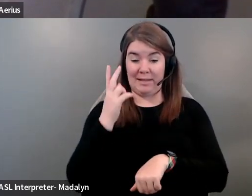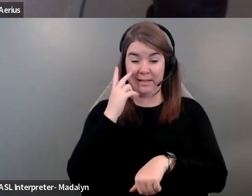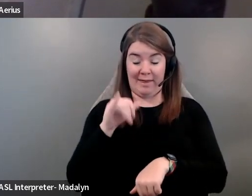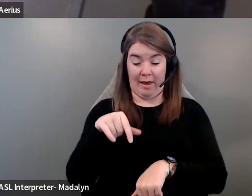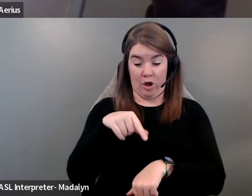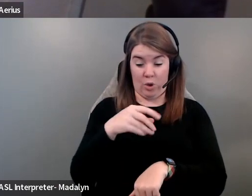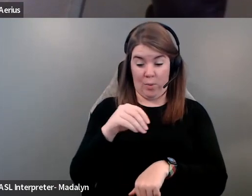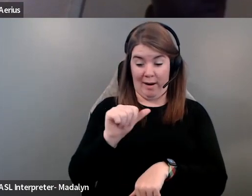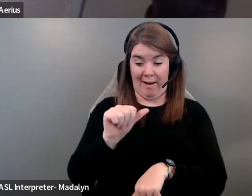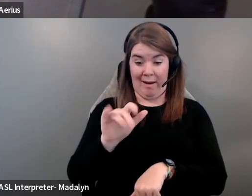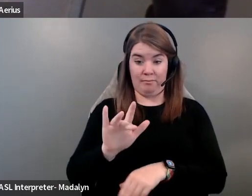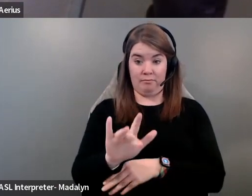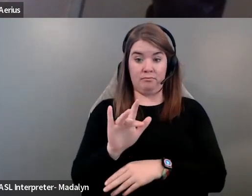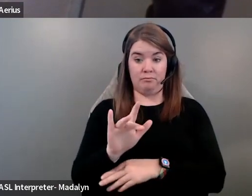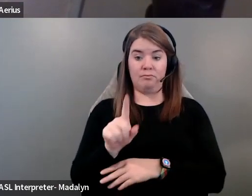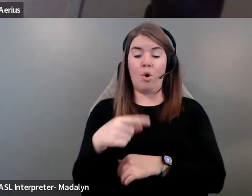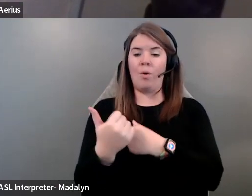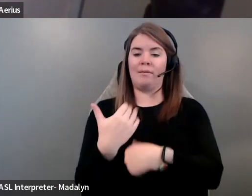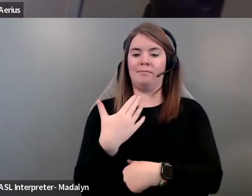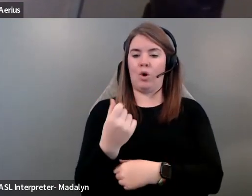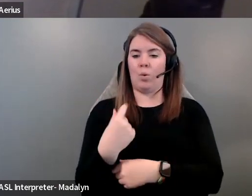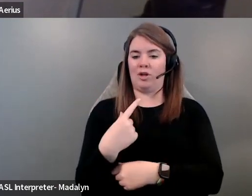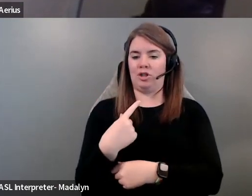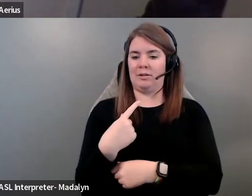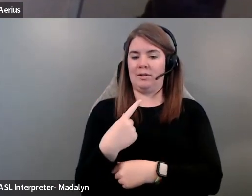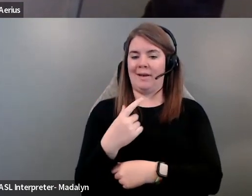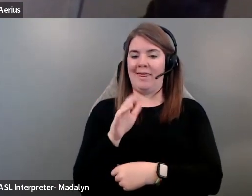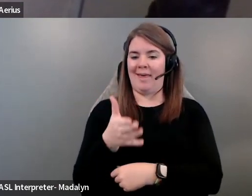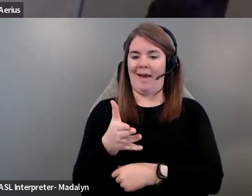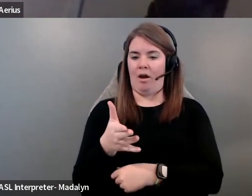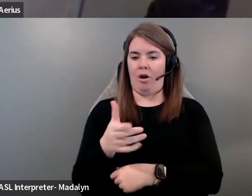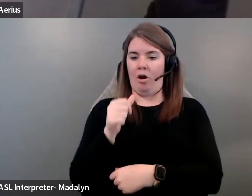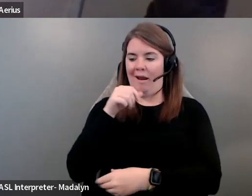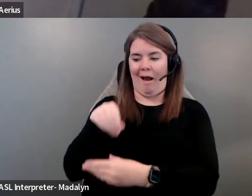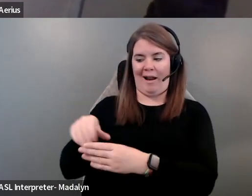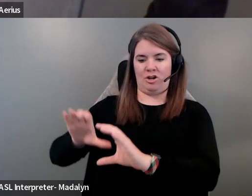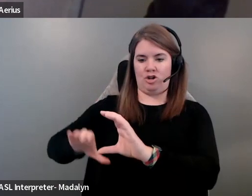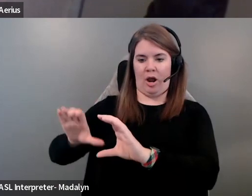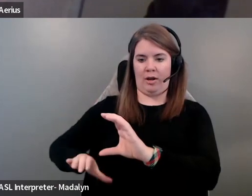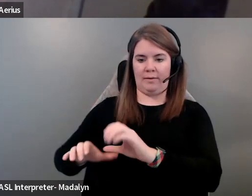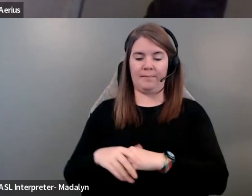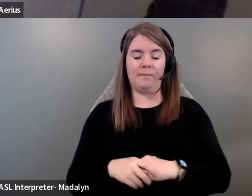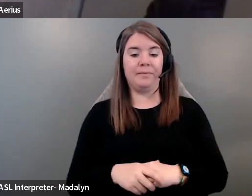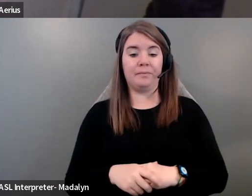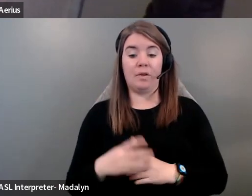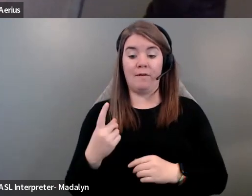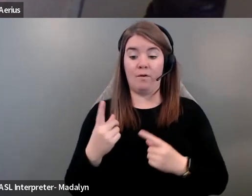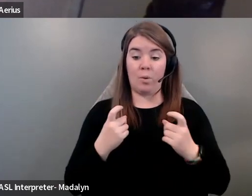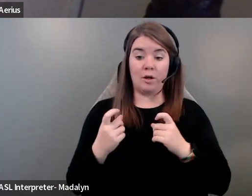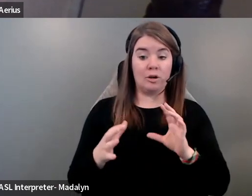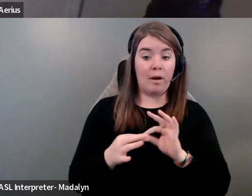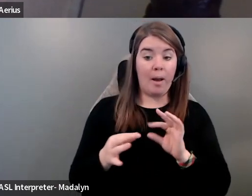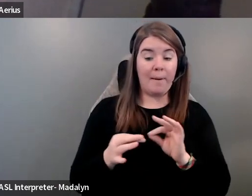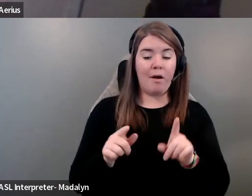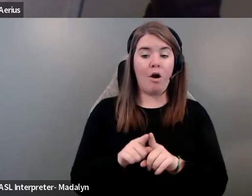bar. Please only submit questions there as they may get lost in the chat. To ask a question or make a comment, you can also